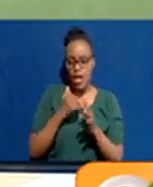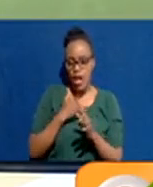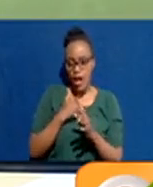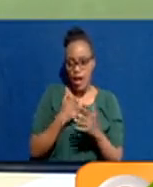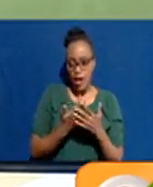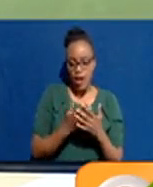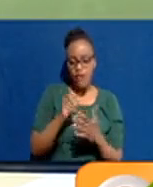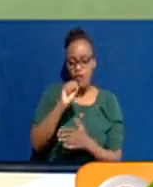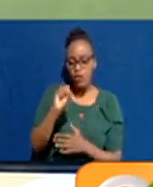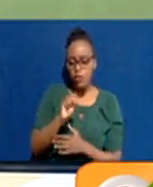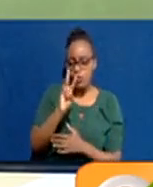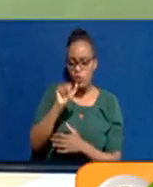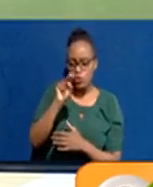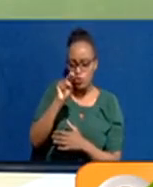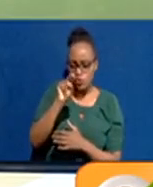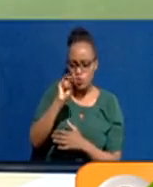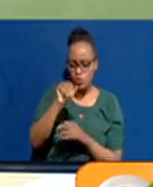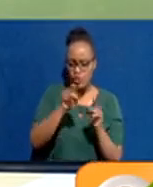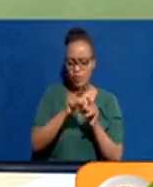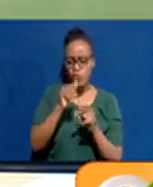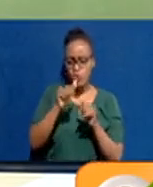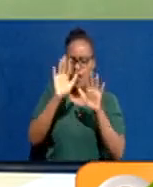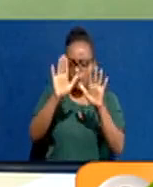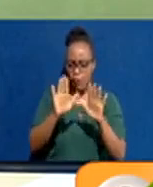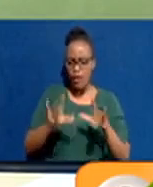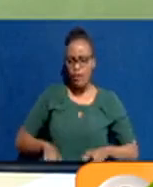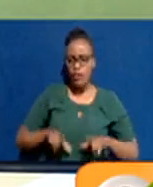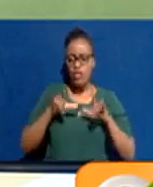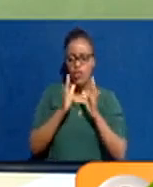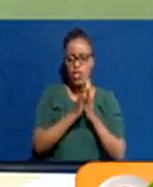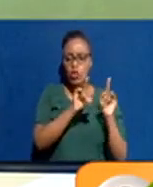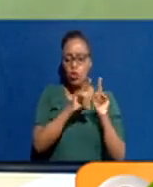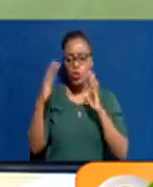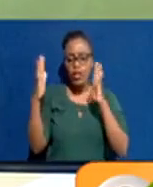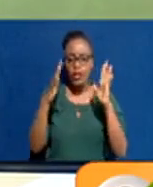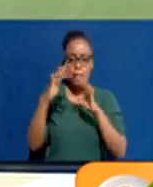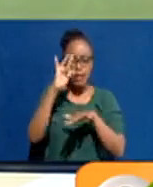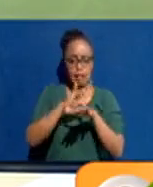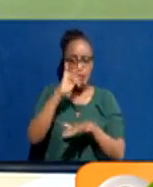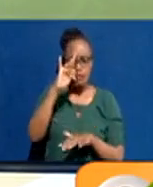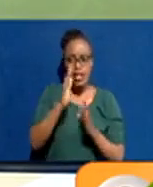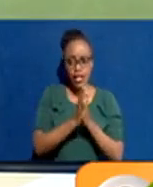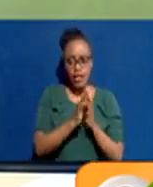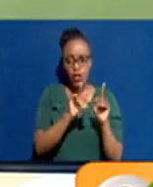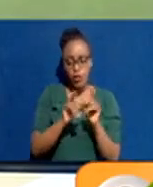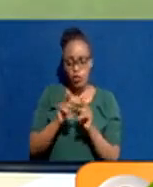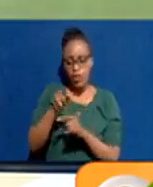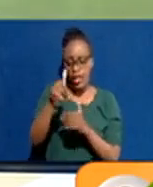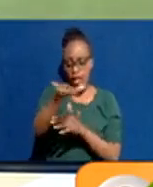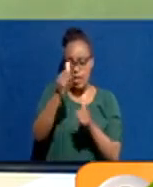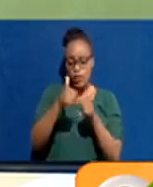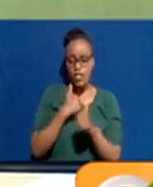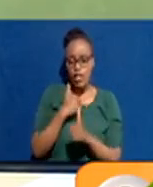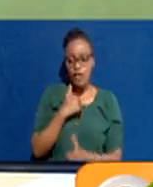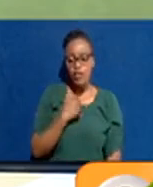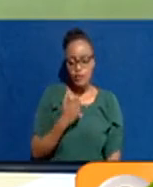of swamps that were key to their survival, as well as the effects of climate change on their key breeding areas.